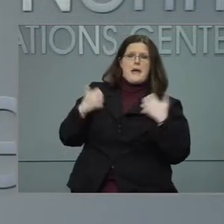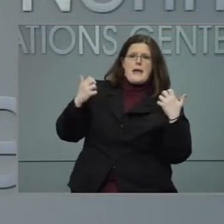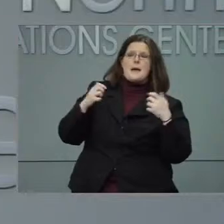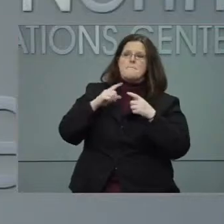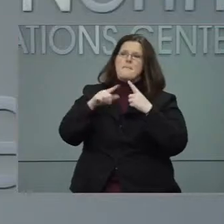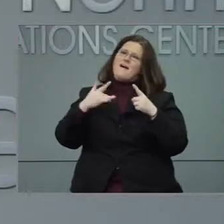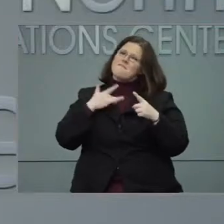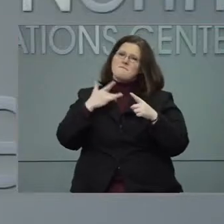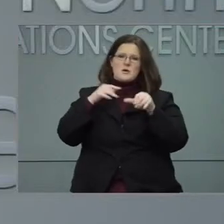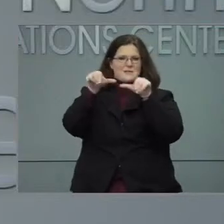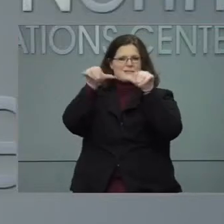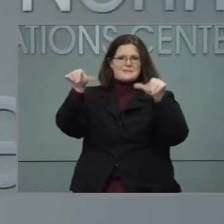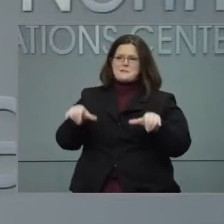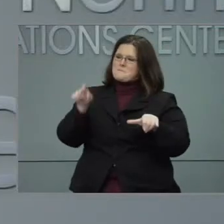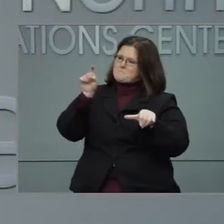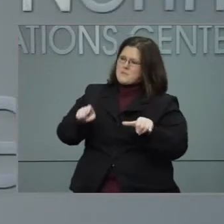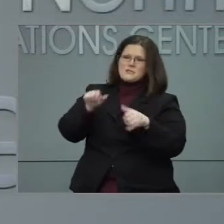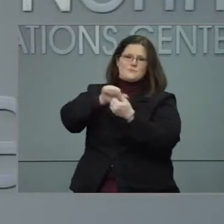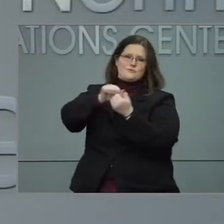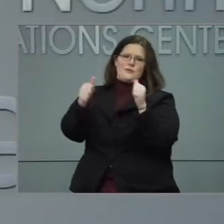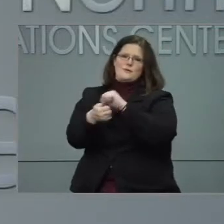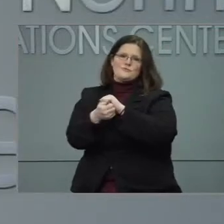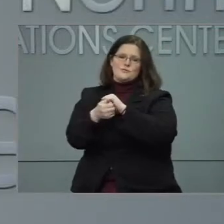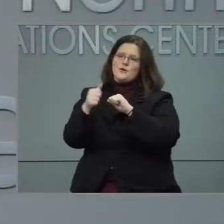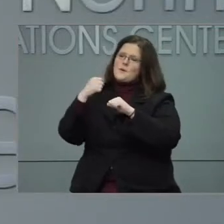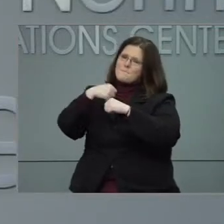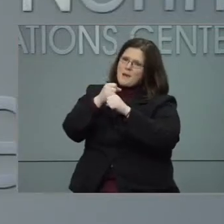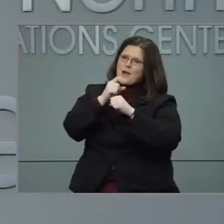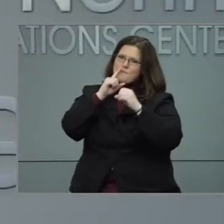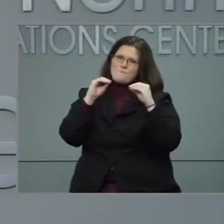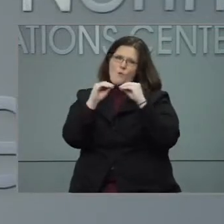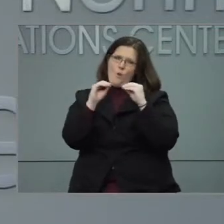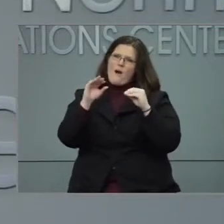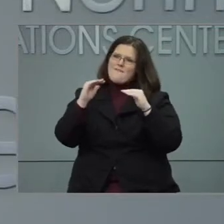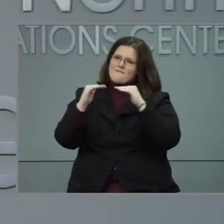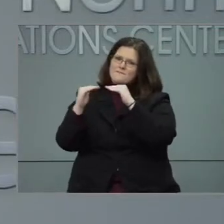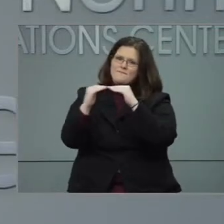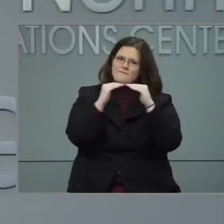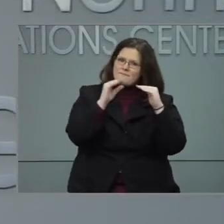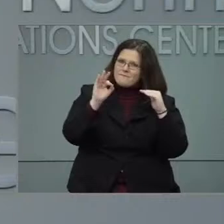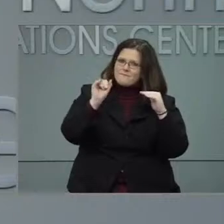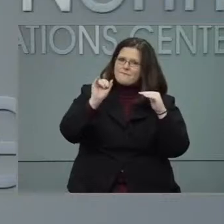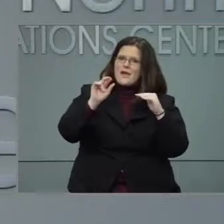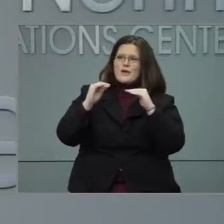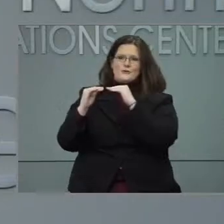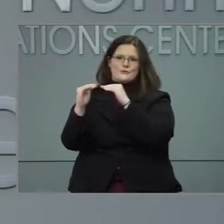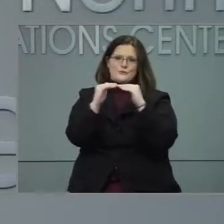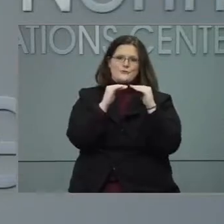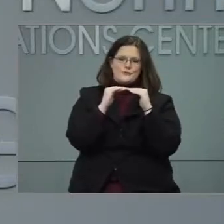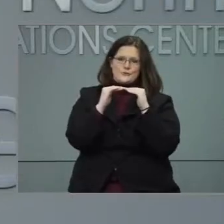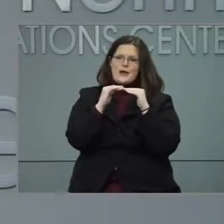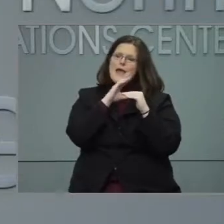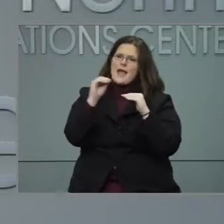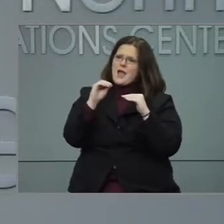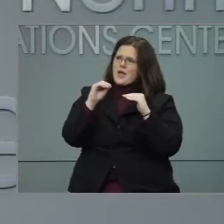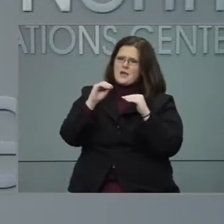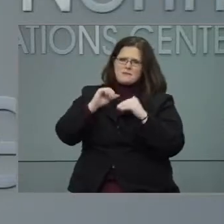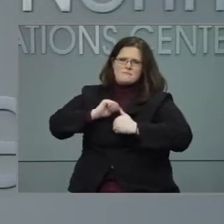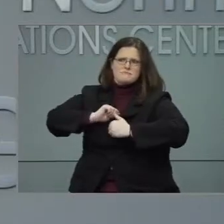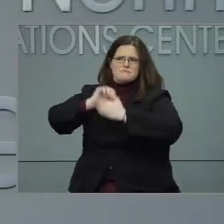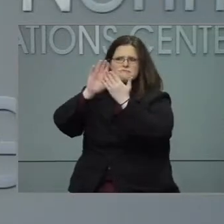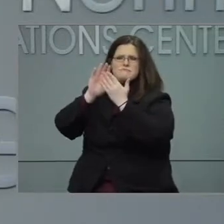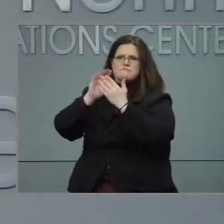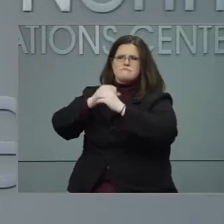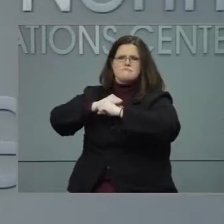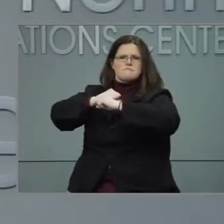to ensure fairness in our justice system and to stand up against racial injustice in North Carolina, and I'd